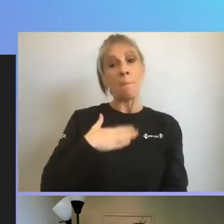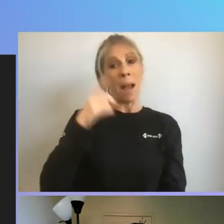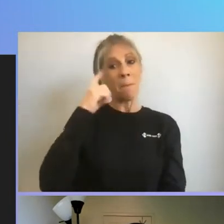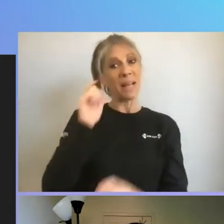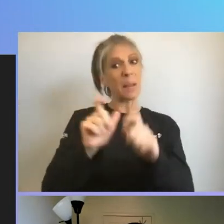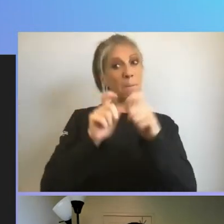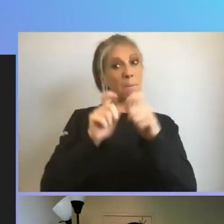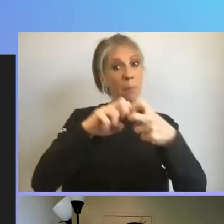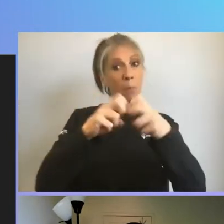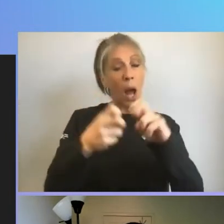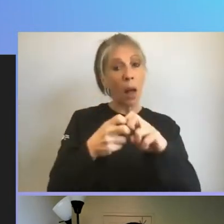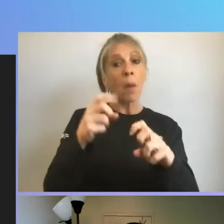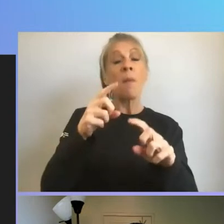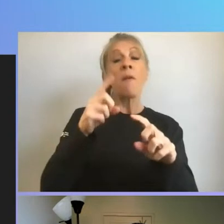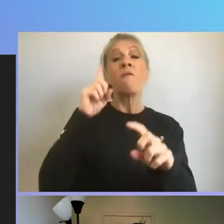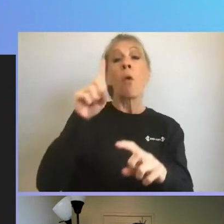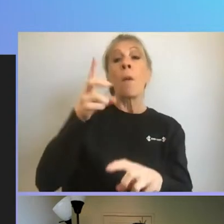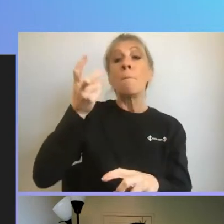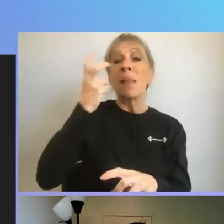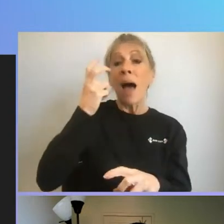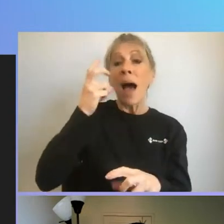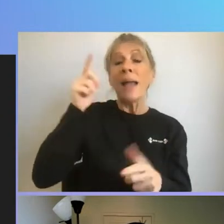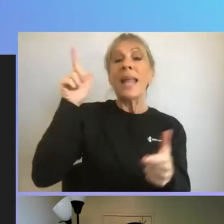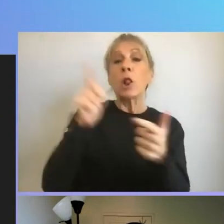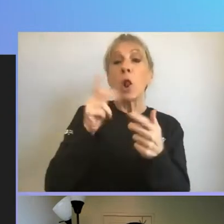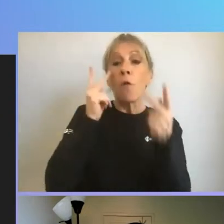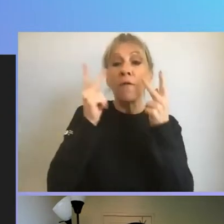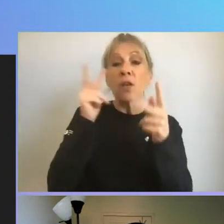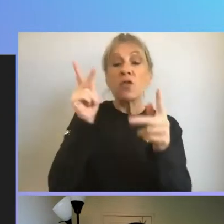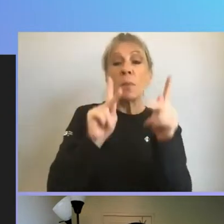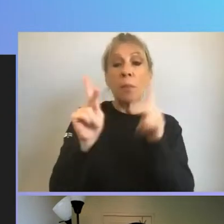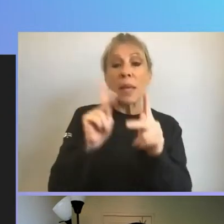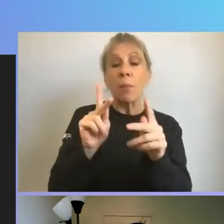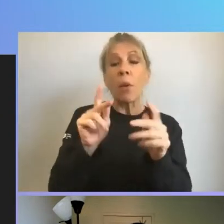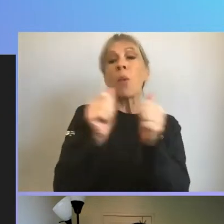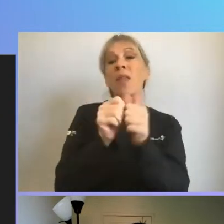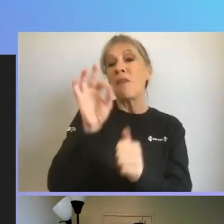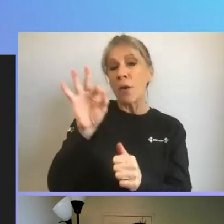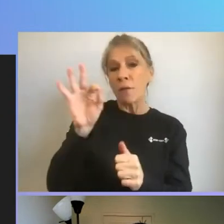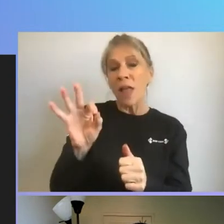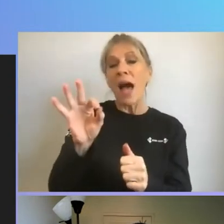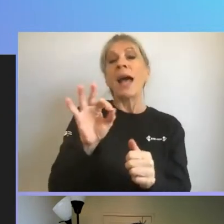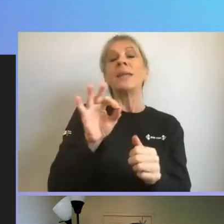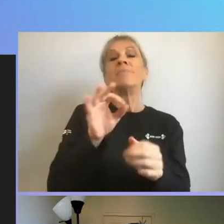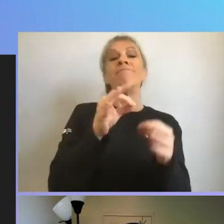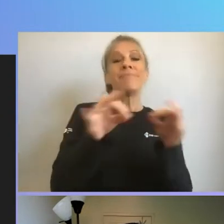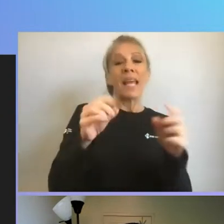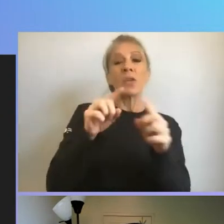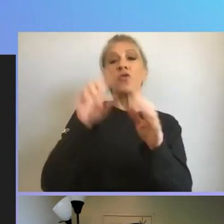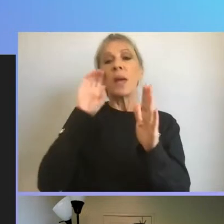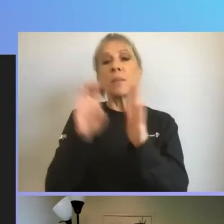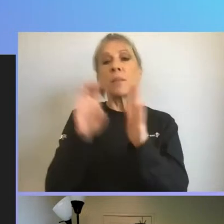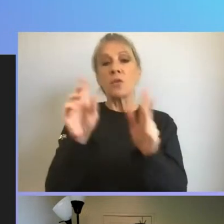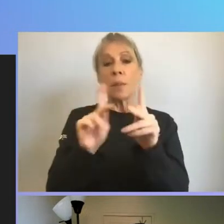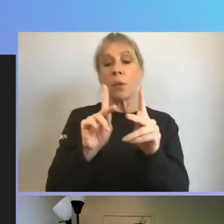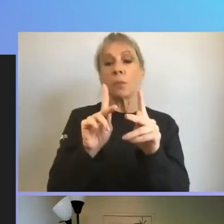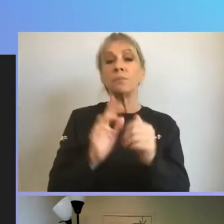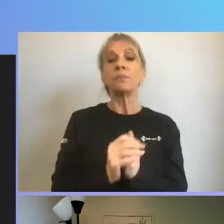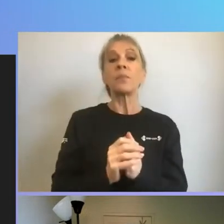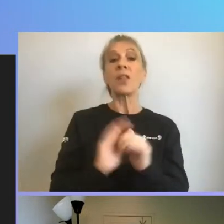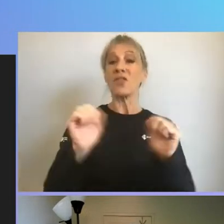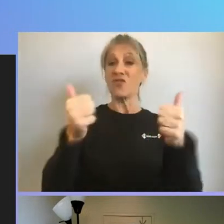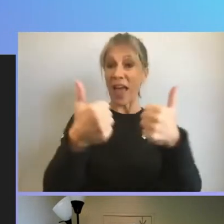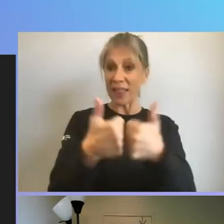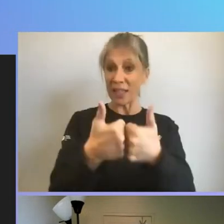problem for blind and low vision people when it comes to Firefly text to image, challenges around this particular problem, and